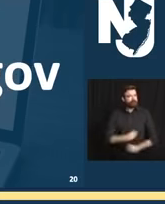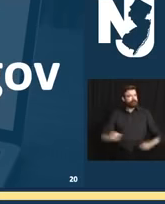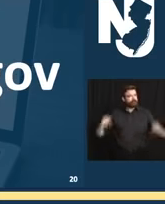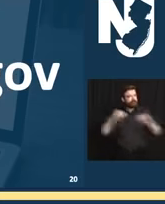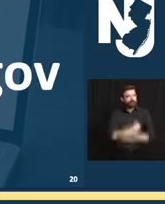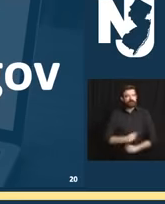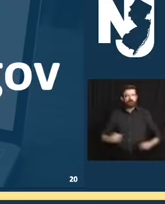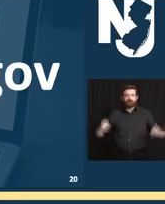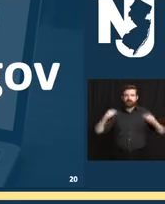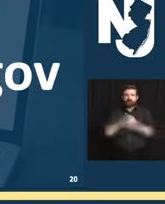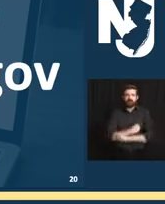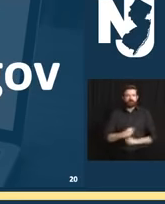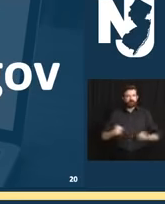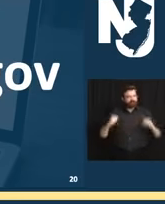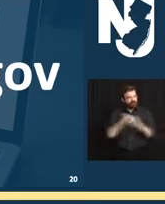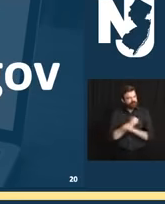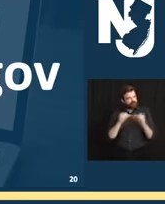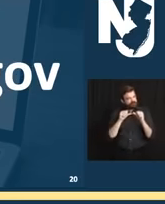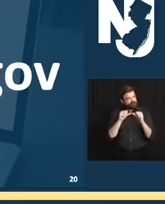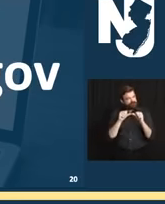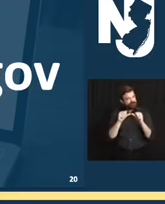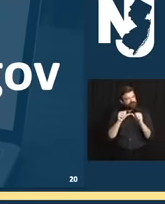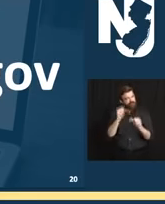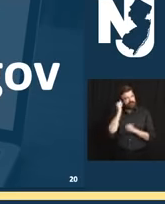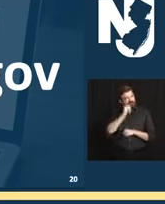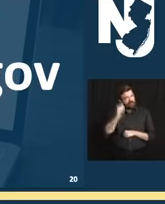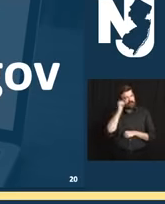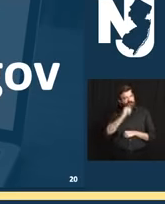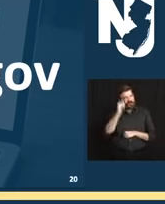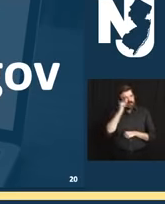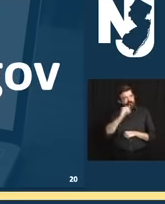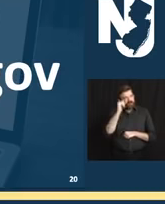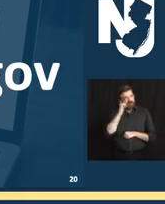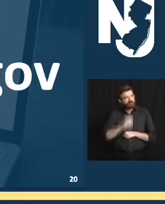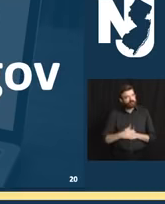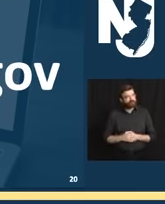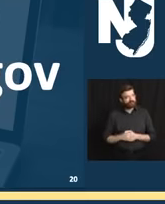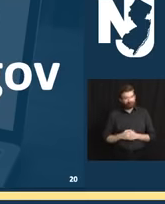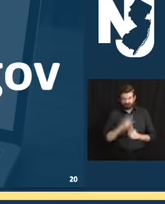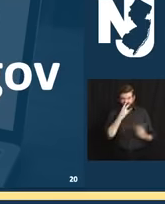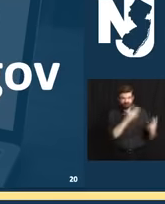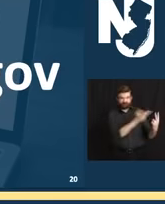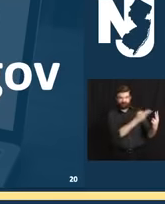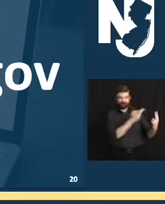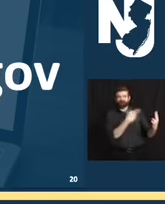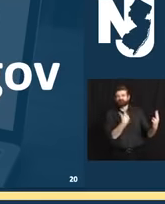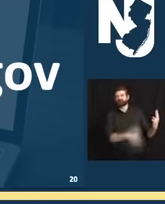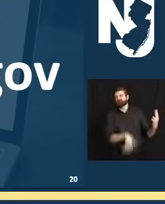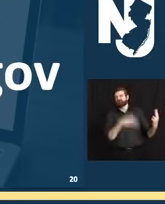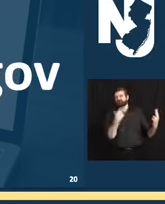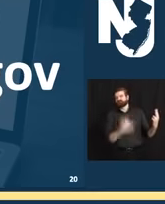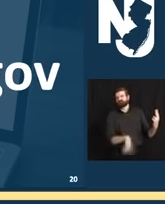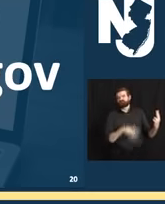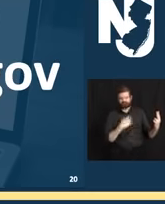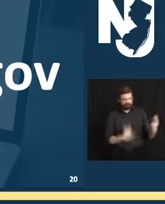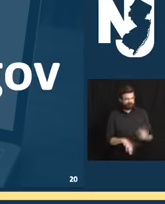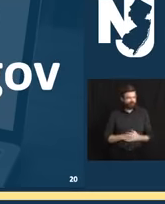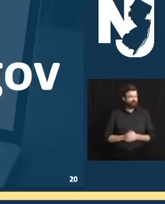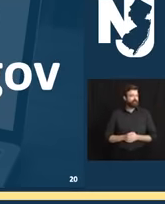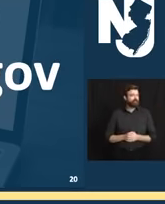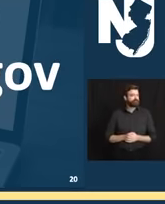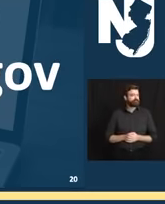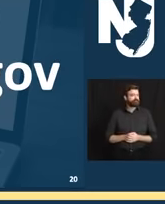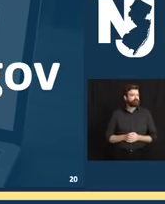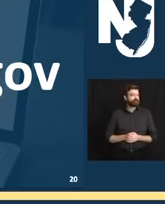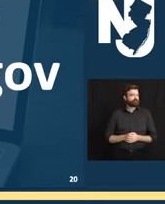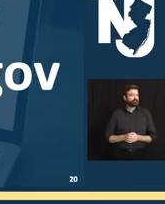we continue to every single day, and you've never seen it more clearly than during this incredible, awful pandemic. With